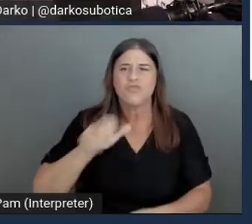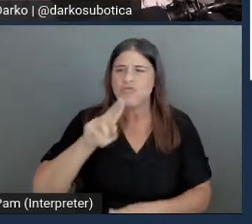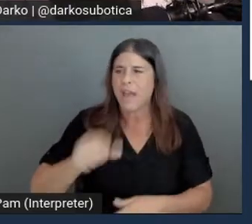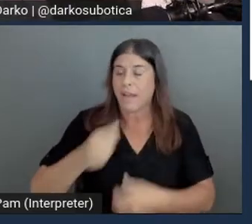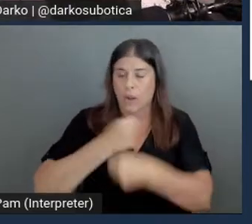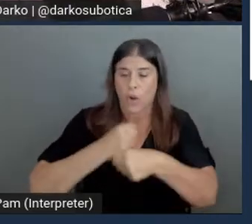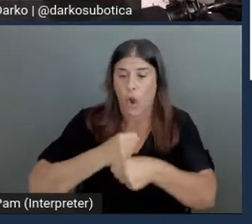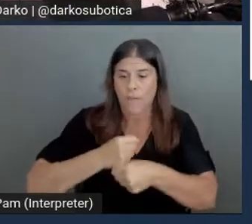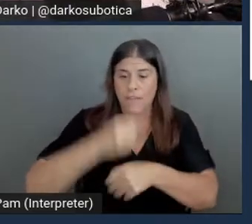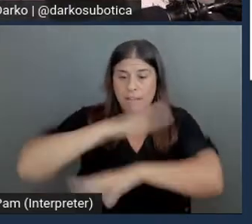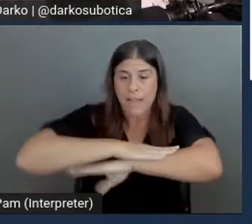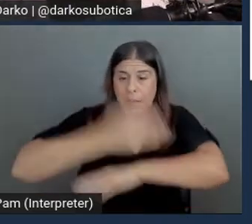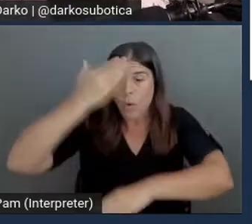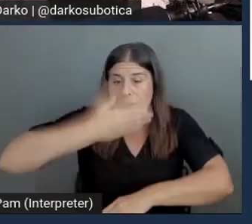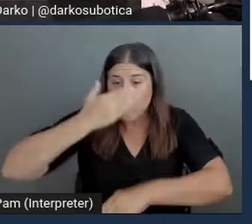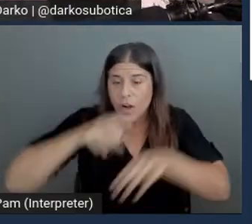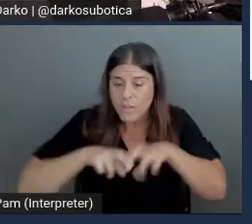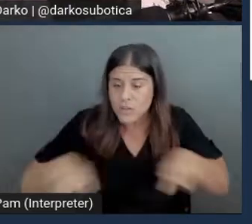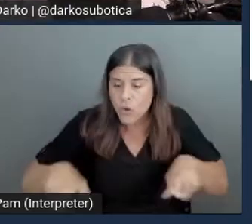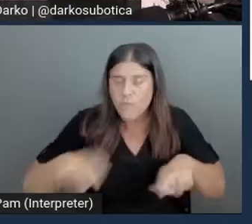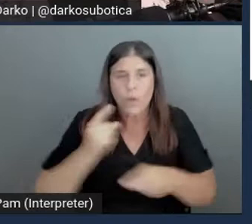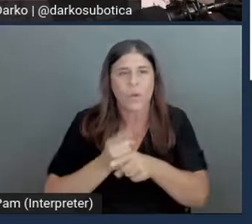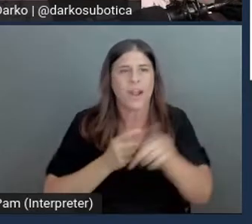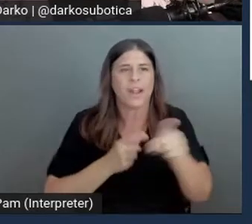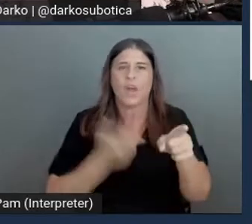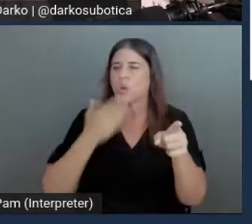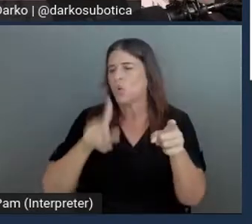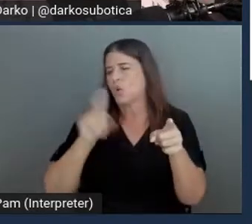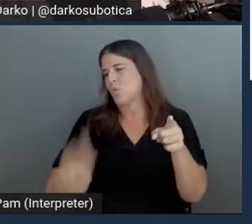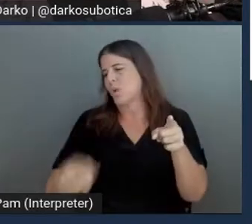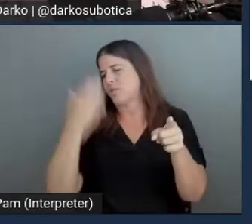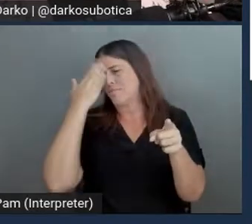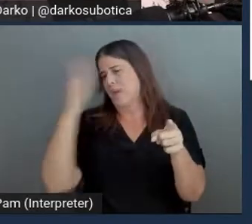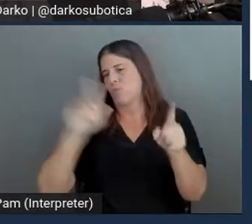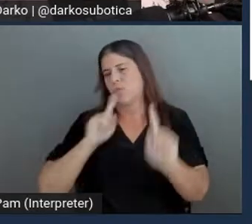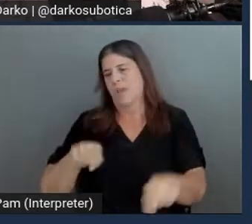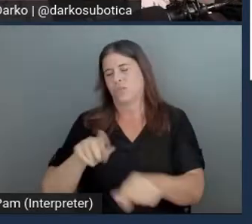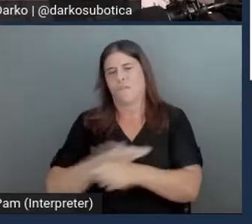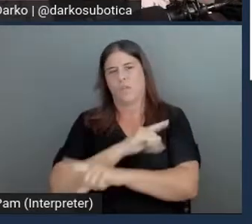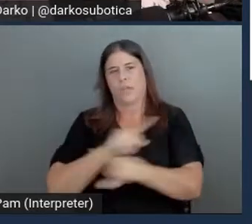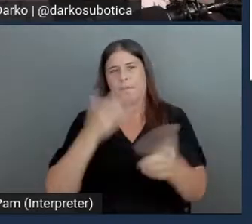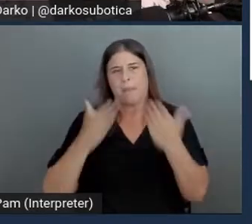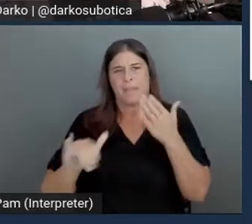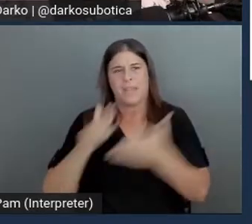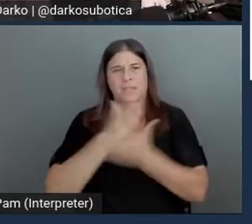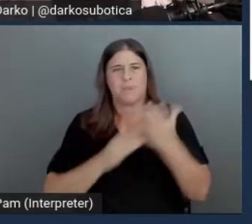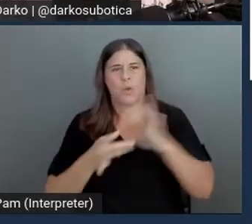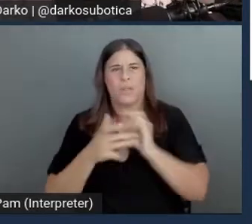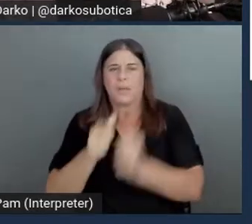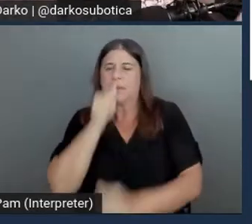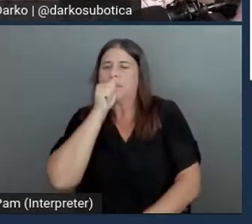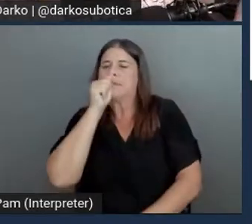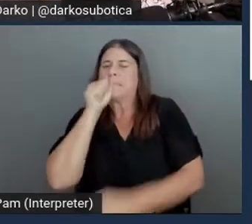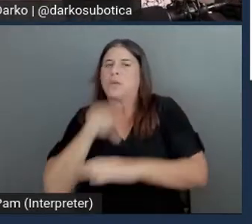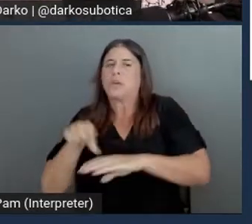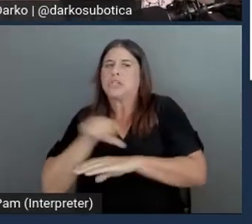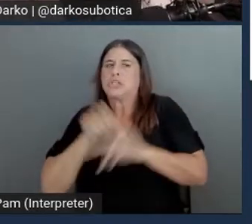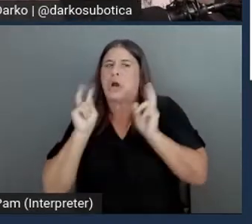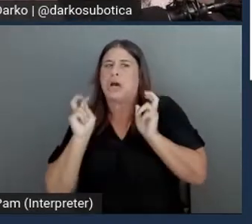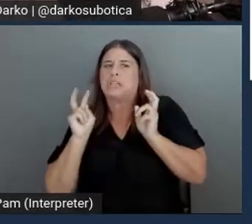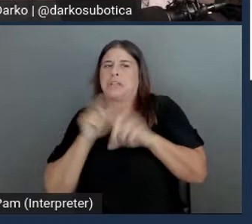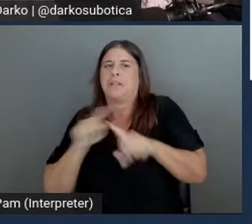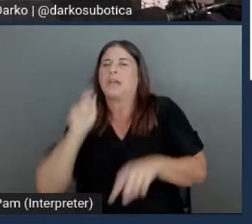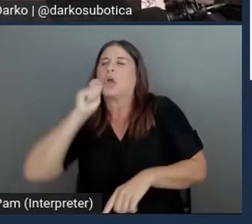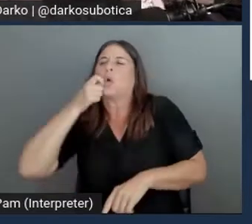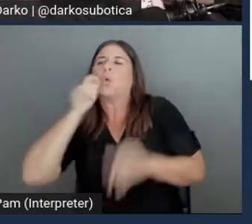Yeah. Good question. I don't know the answer fully because that might be part of the secret sauce and Okay. like the cool engineering